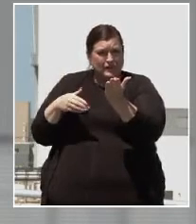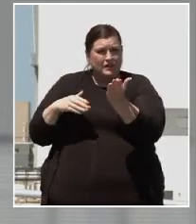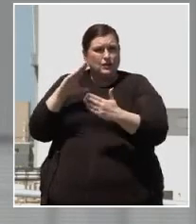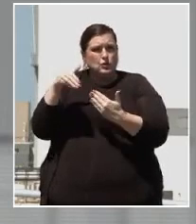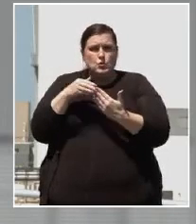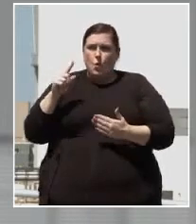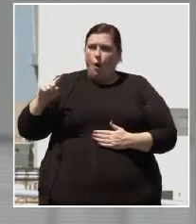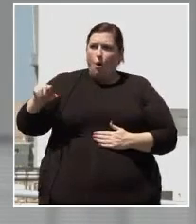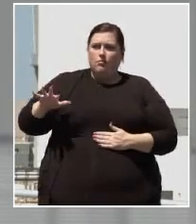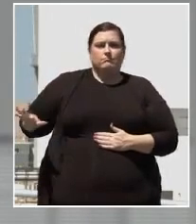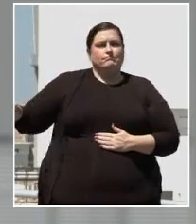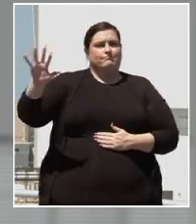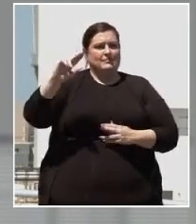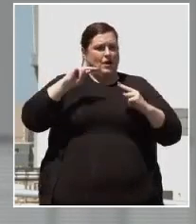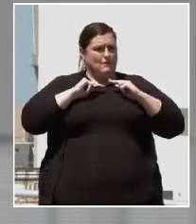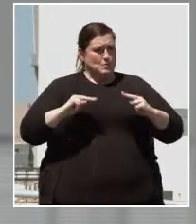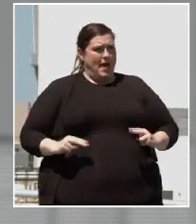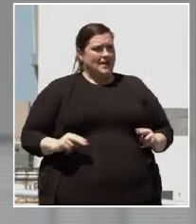all of